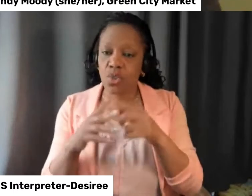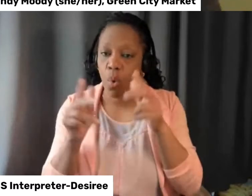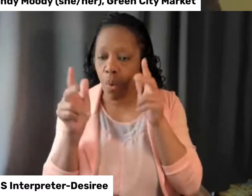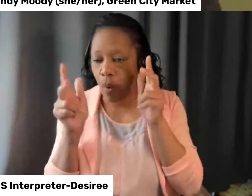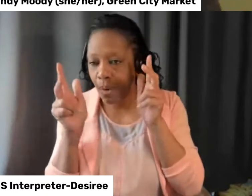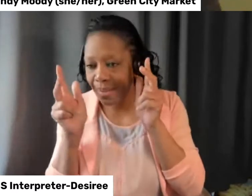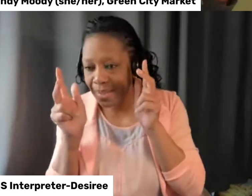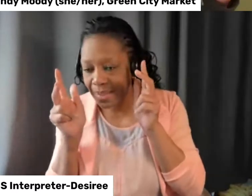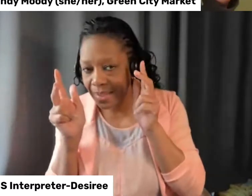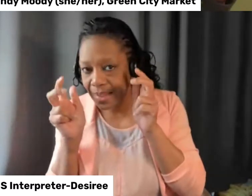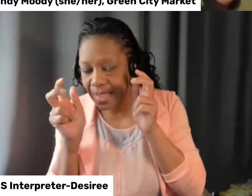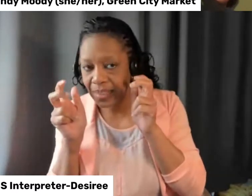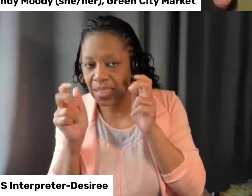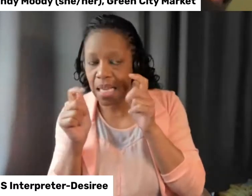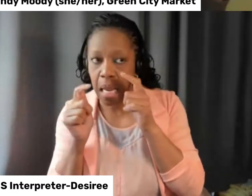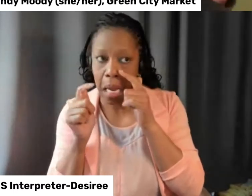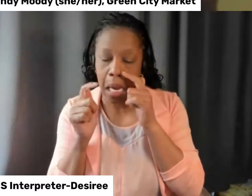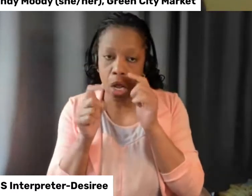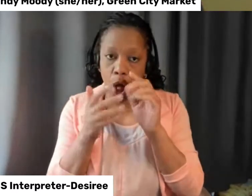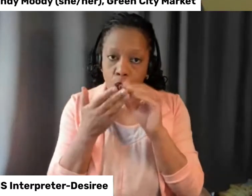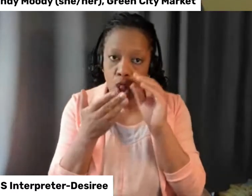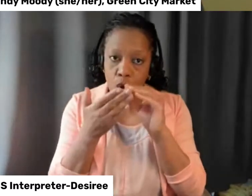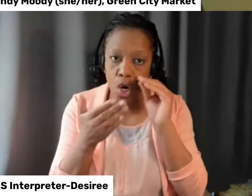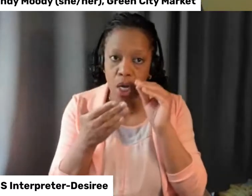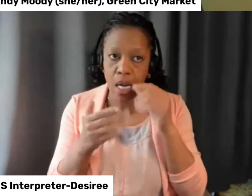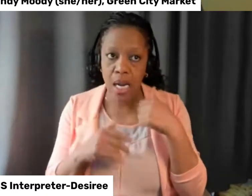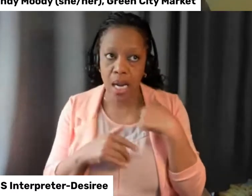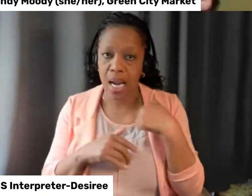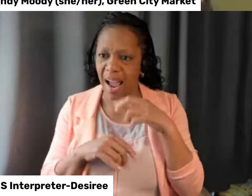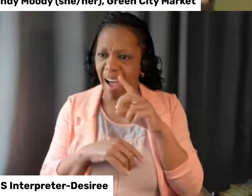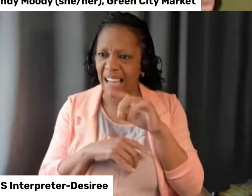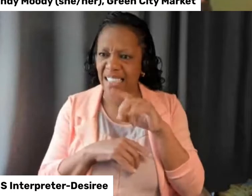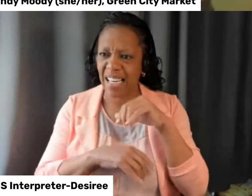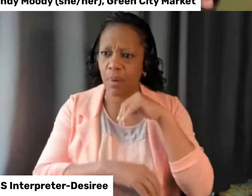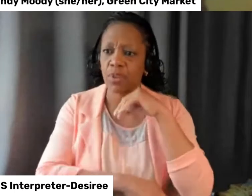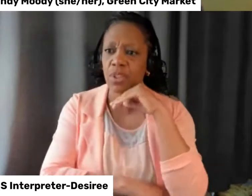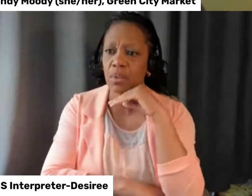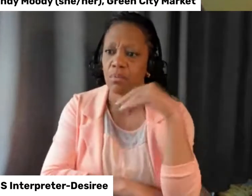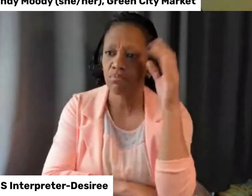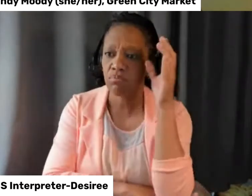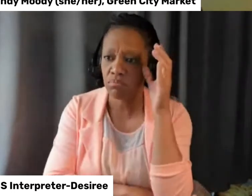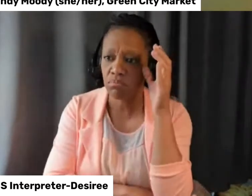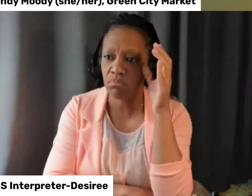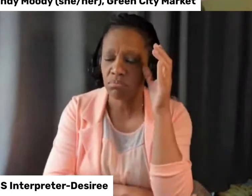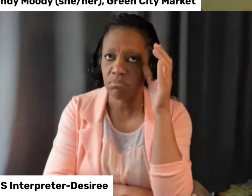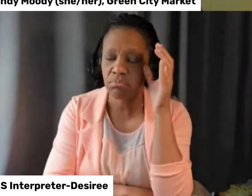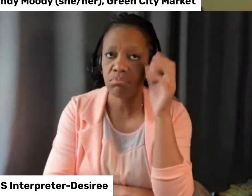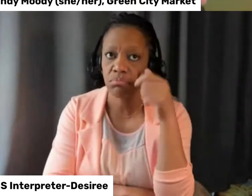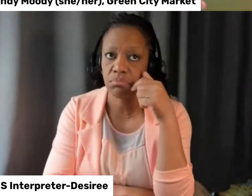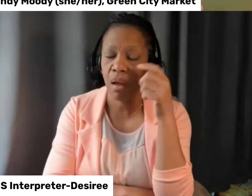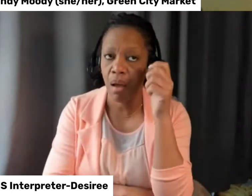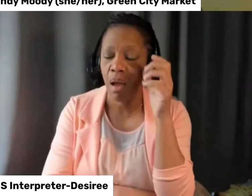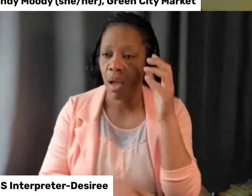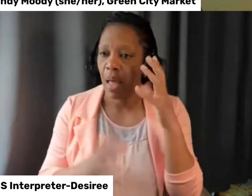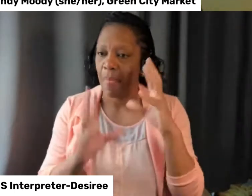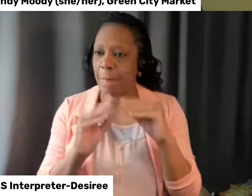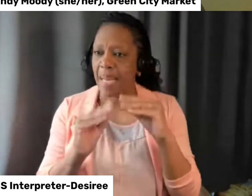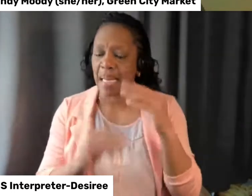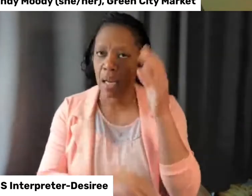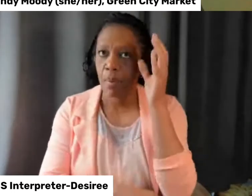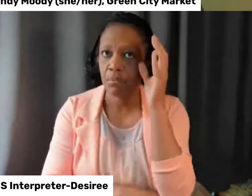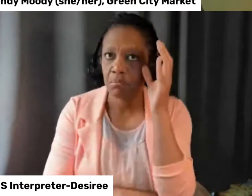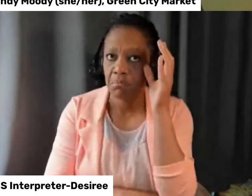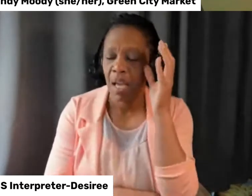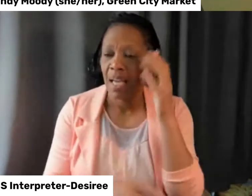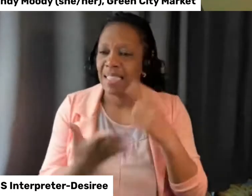spent a lot of time in the beginning really just listening and popping in comments and thoughts as I thought okay, maybe I have an opinion on this, or